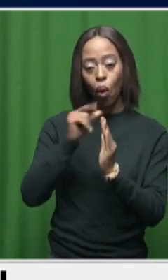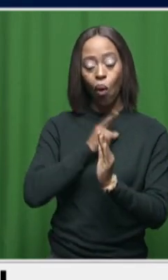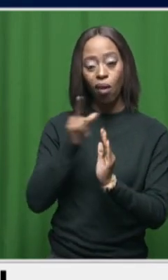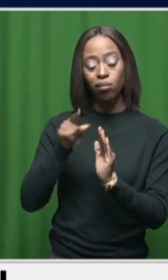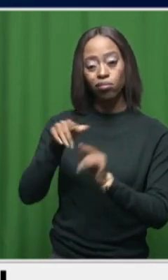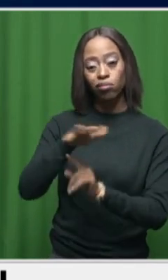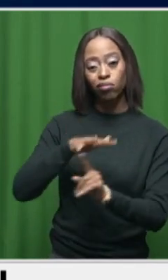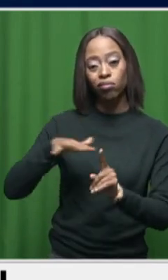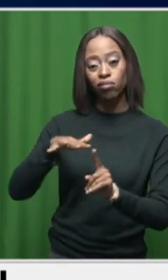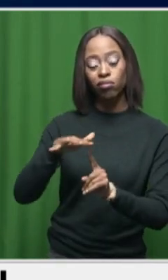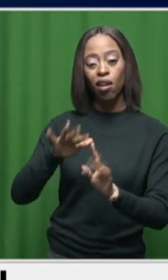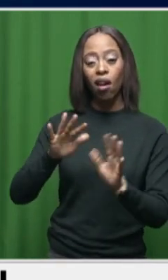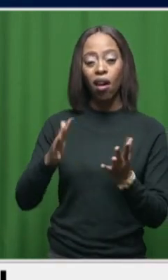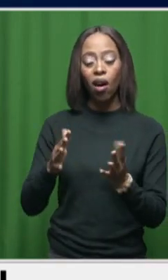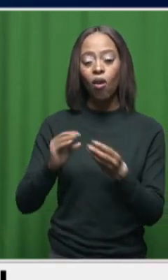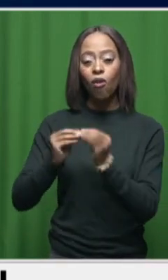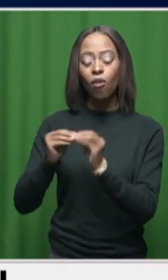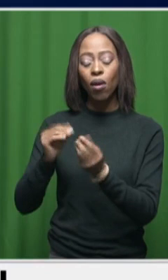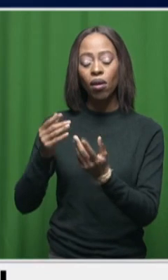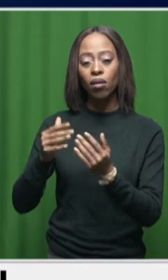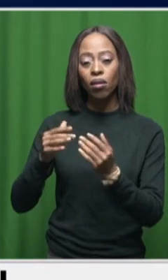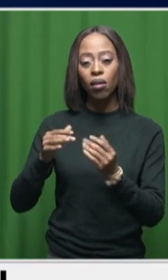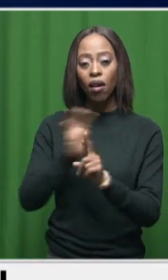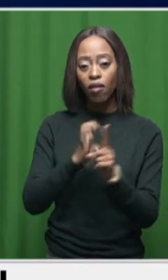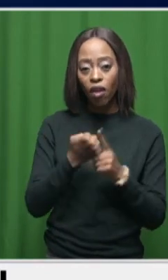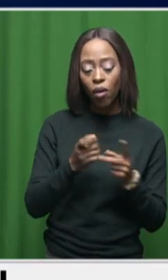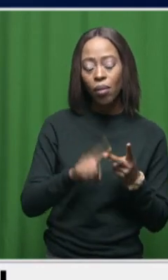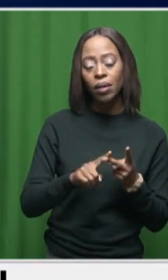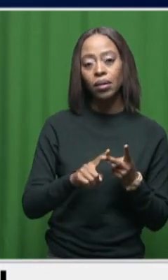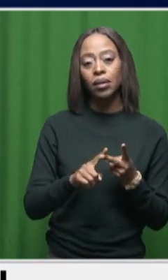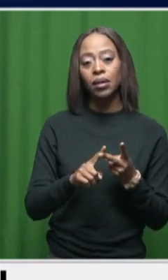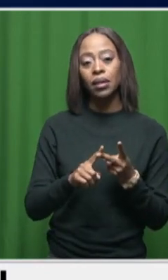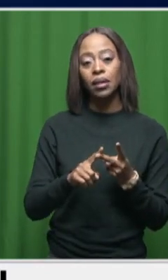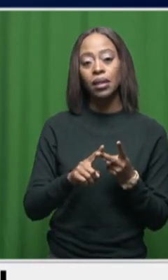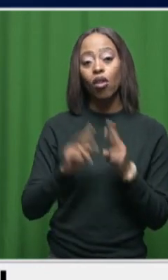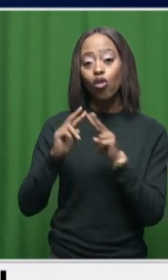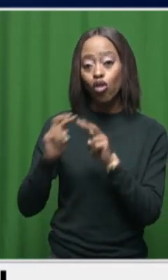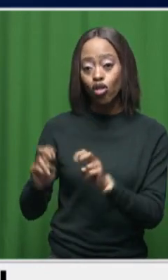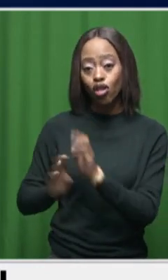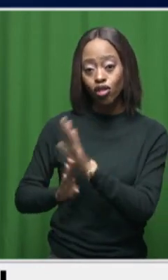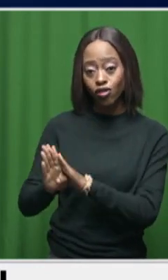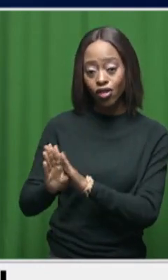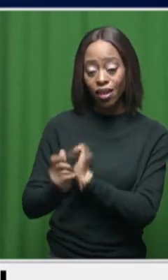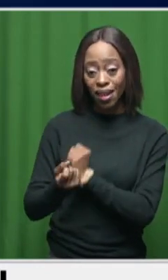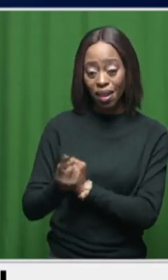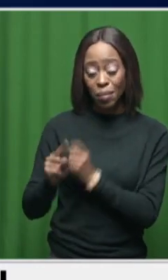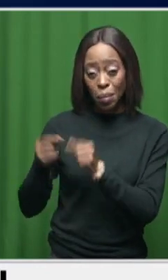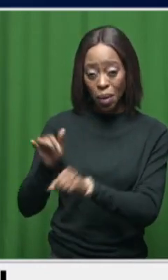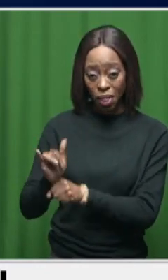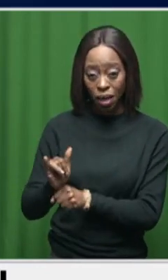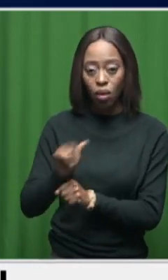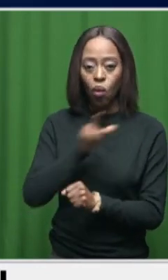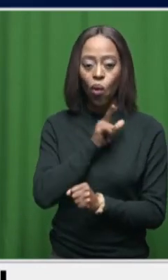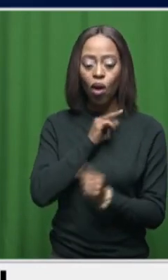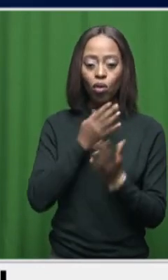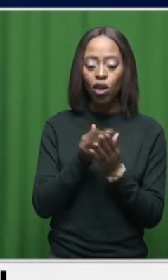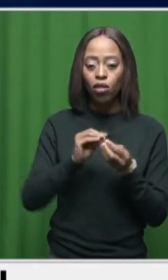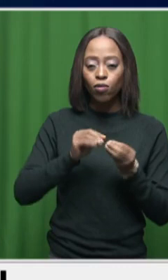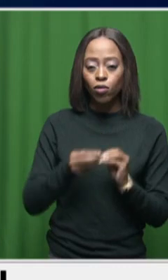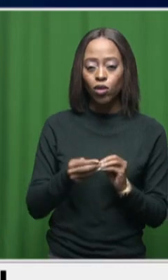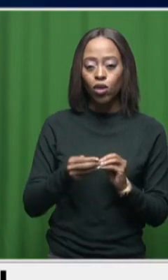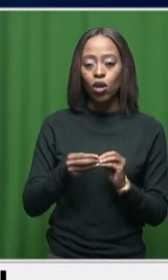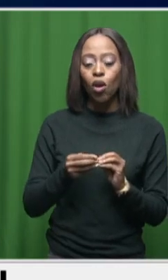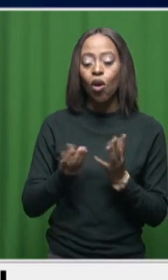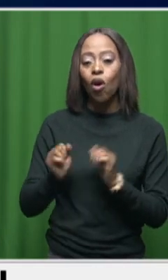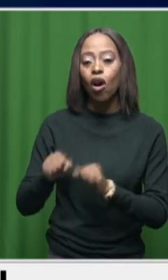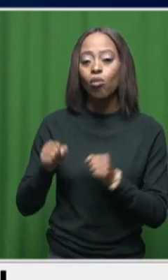to the state of your manufacturing facilities, and the research and development that goes into that to enable